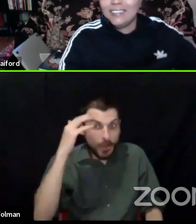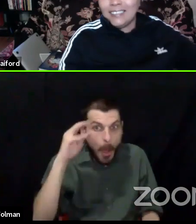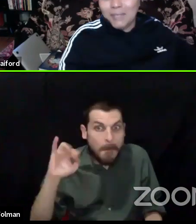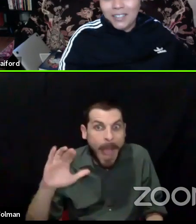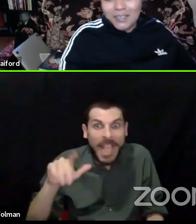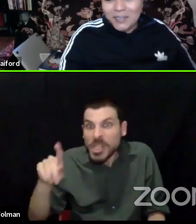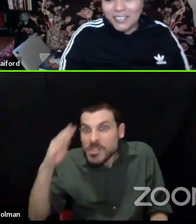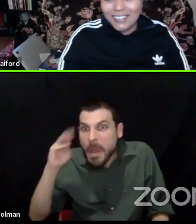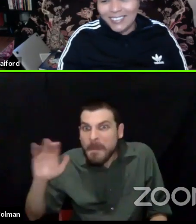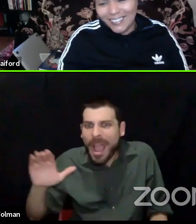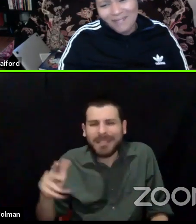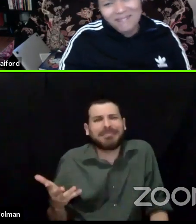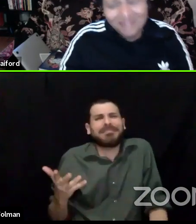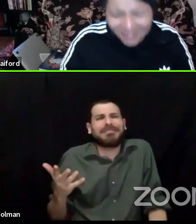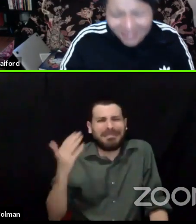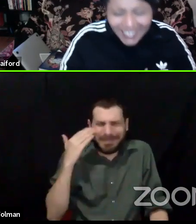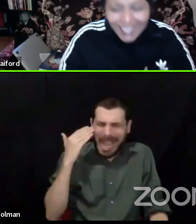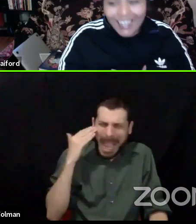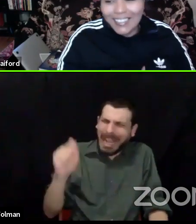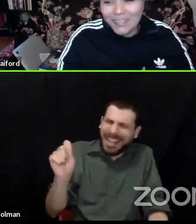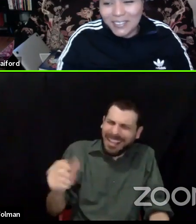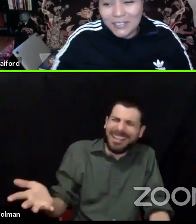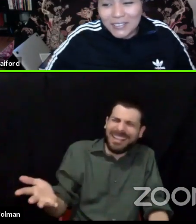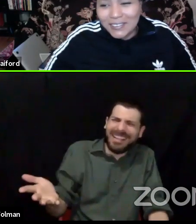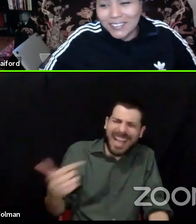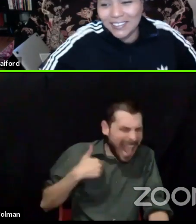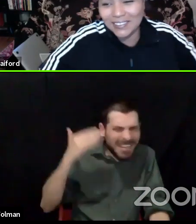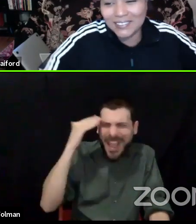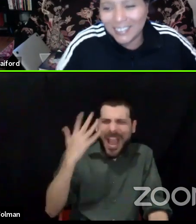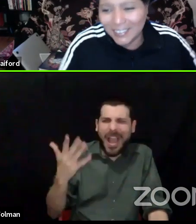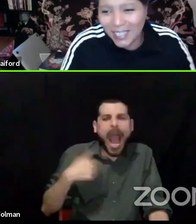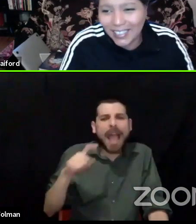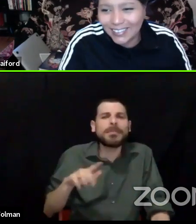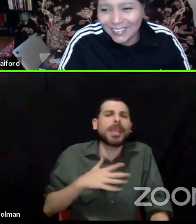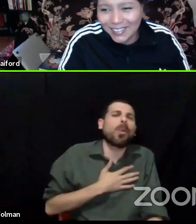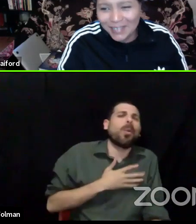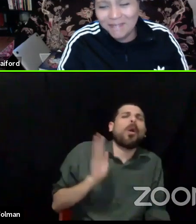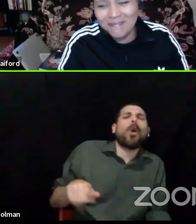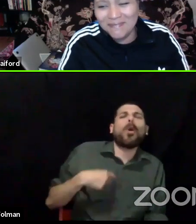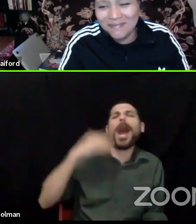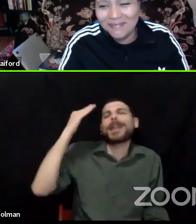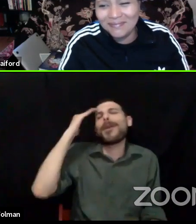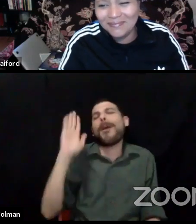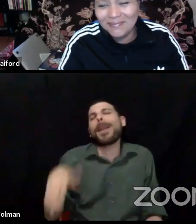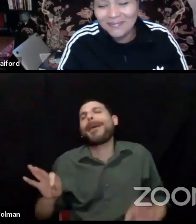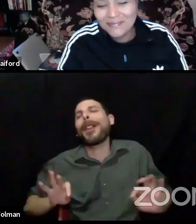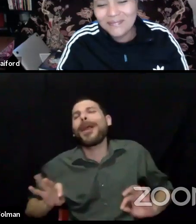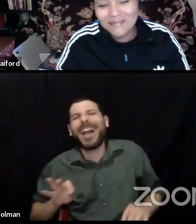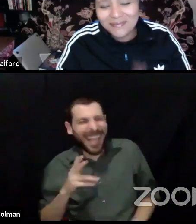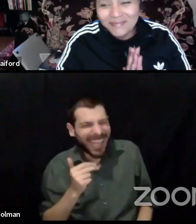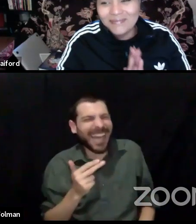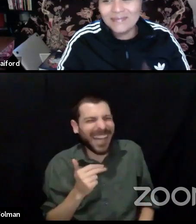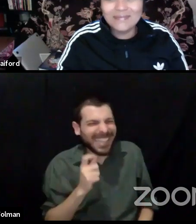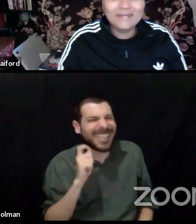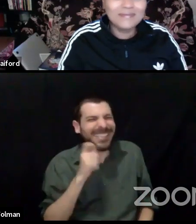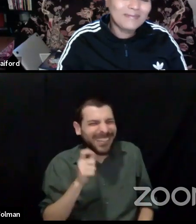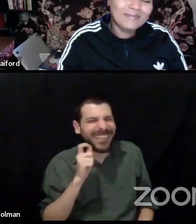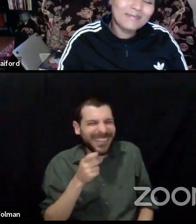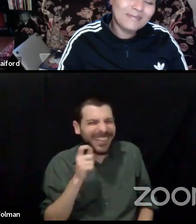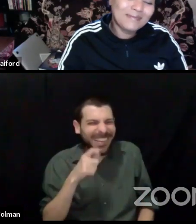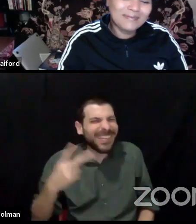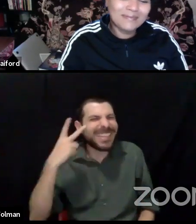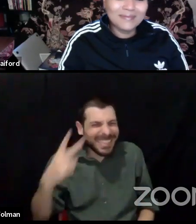yeah, that's my homeboy. Like, I gotta be cool, you know. So I gotta, you know. That's cool when they figure out